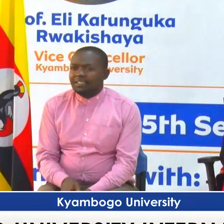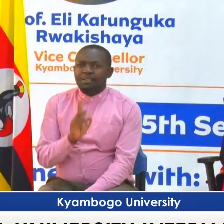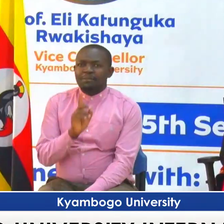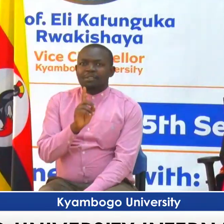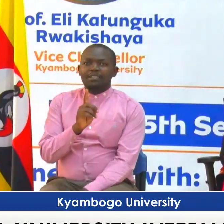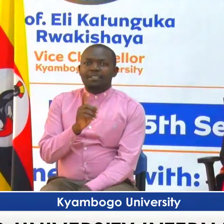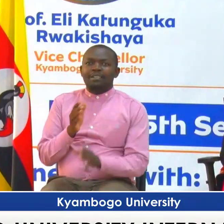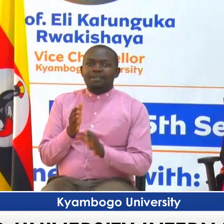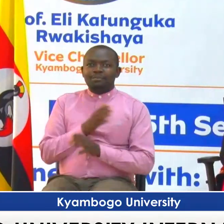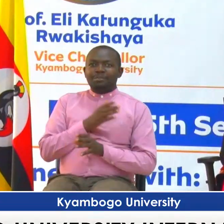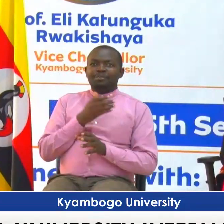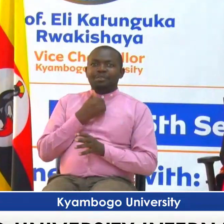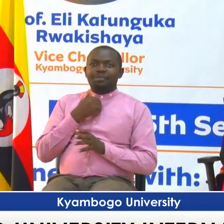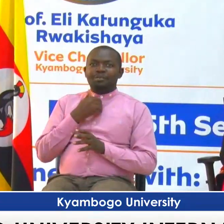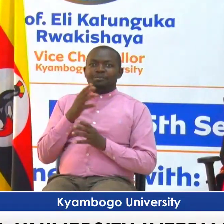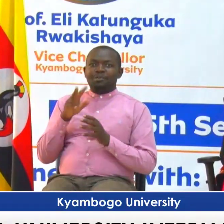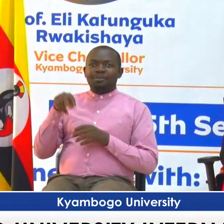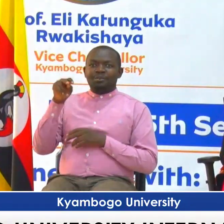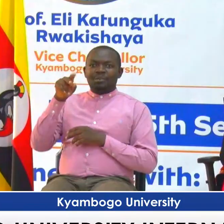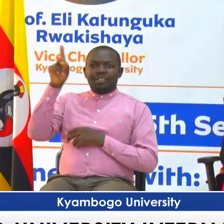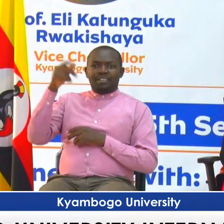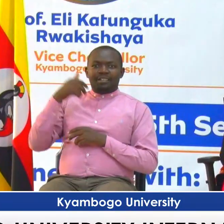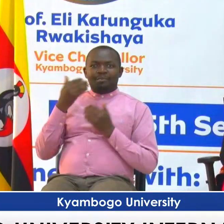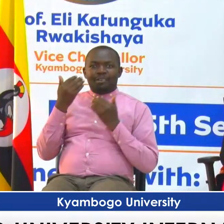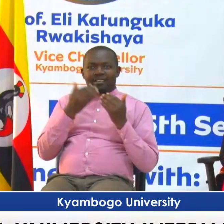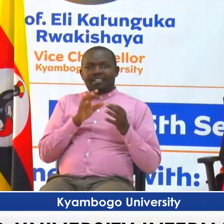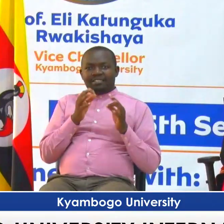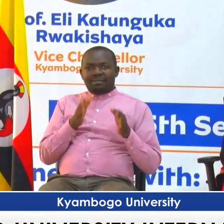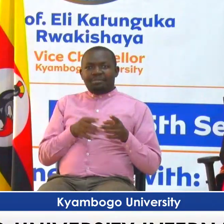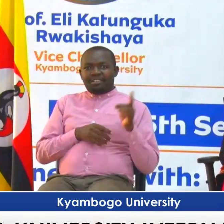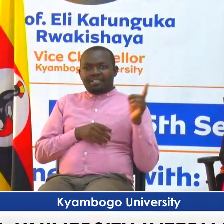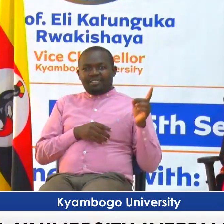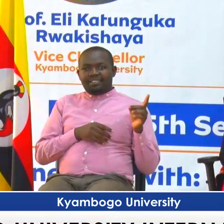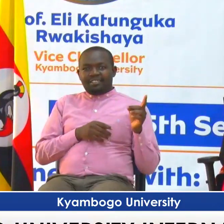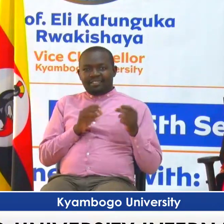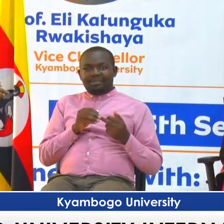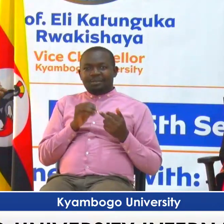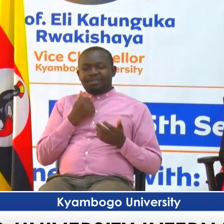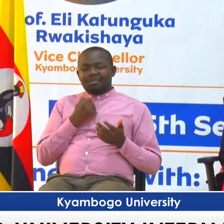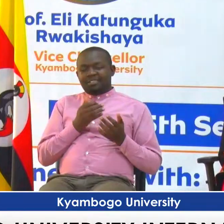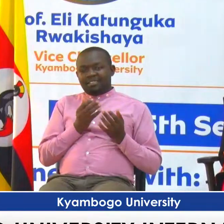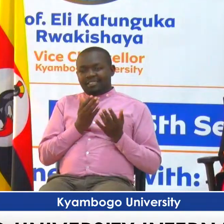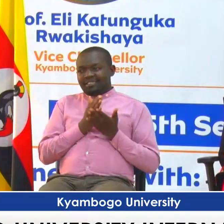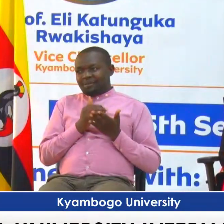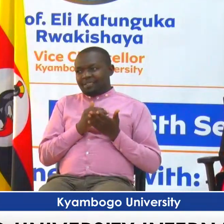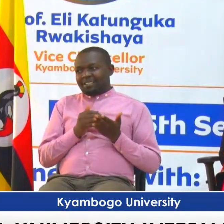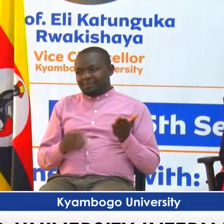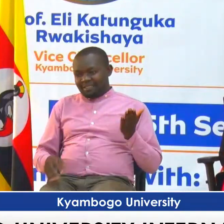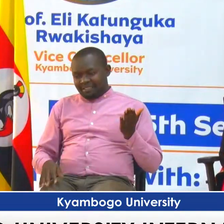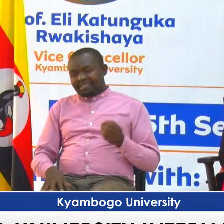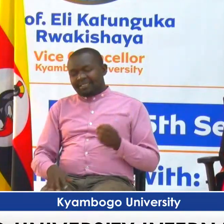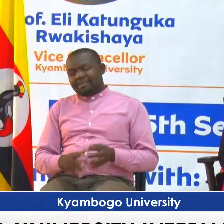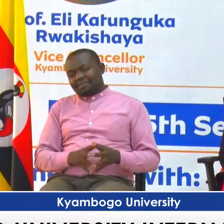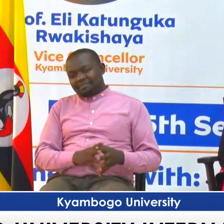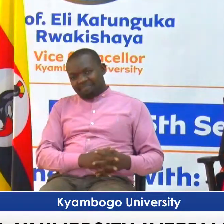Before I go to hell, let's thank our interpreters from Special Needs Department.